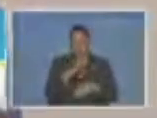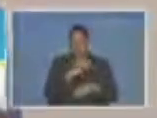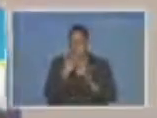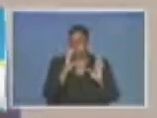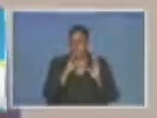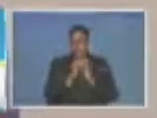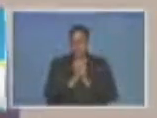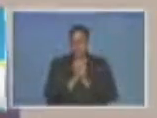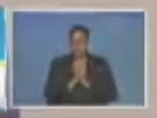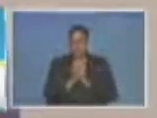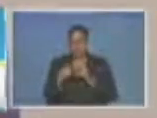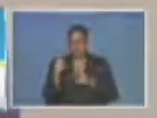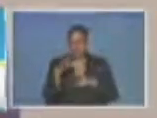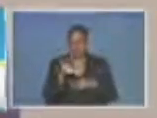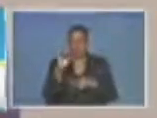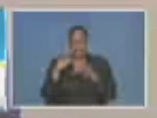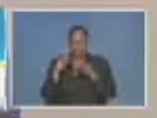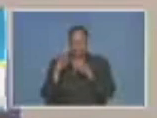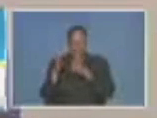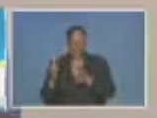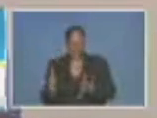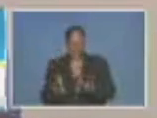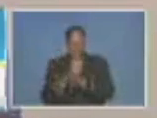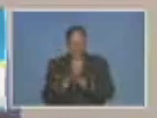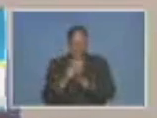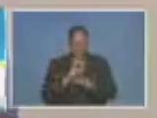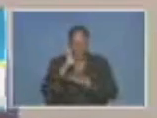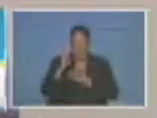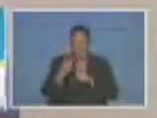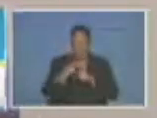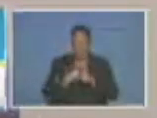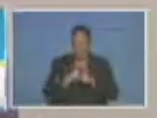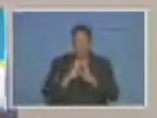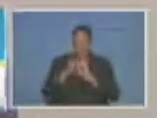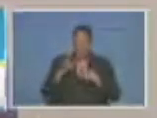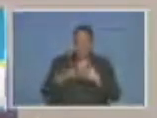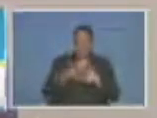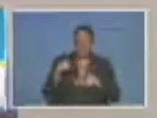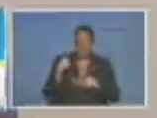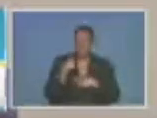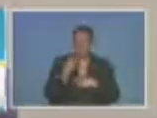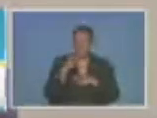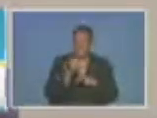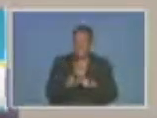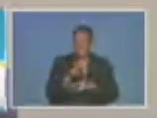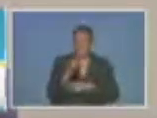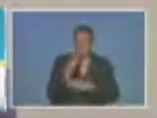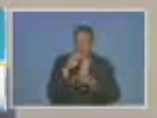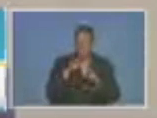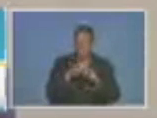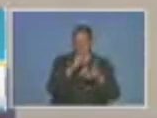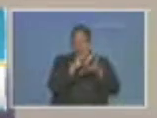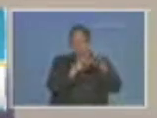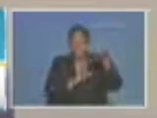our partners, we ask that at the end of each month, they report back to us who gets the food. So they would give us